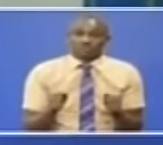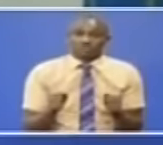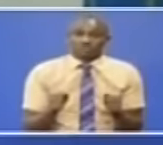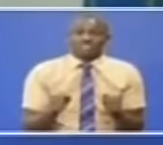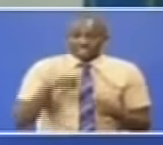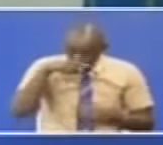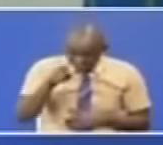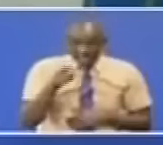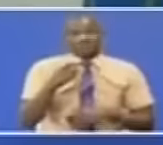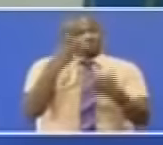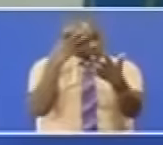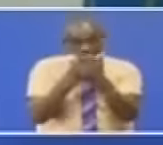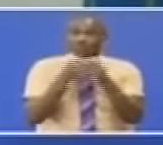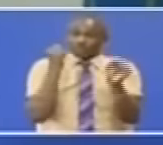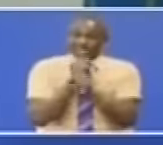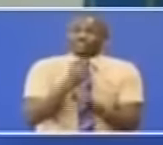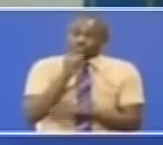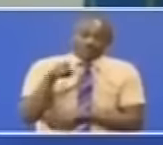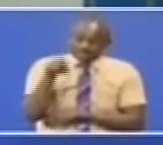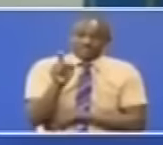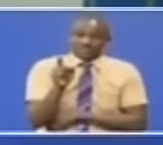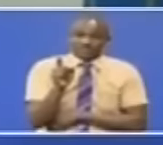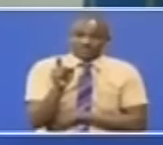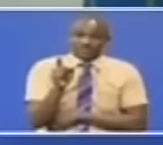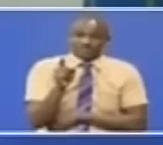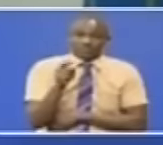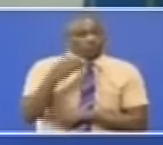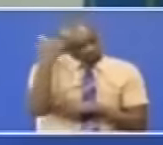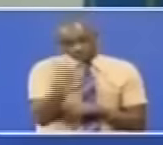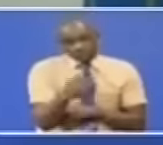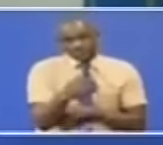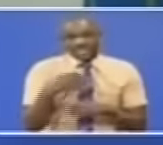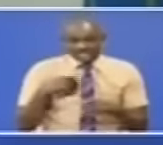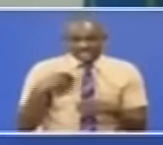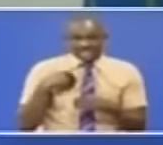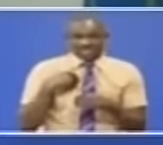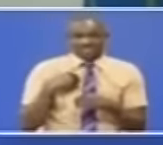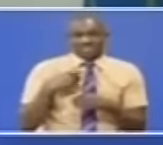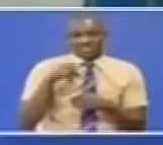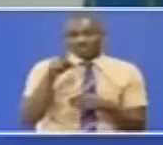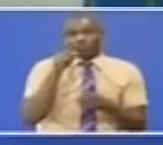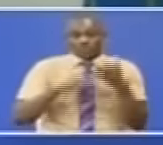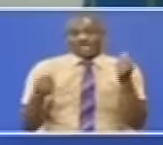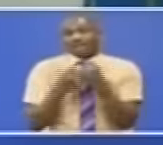putting them under detention to make sure that we cut off any of this stuff that